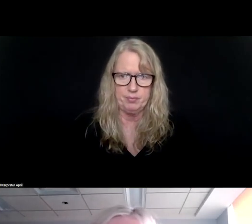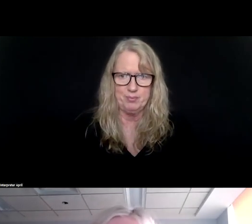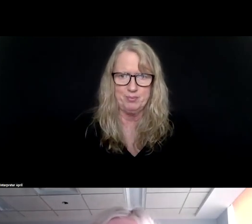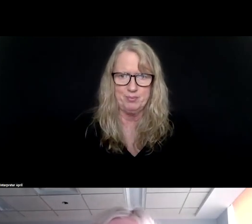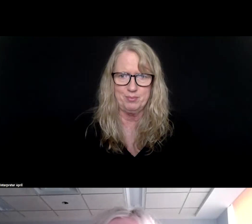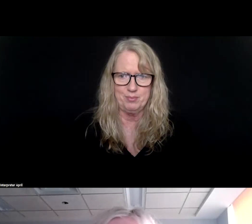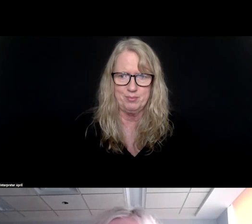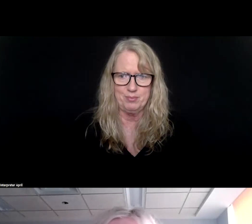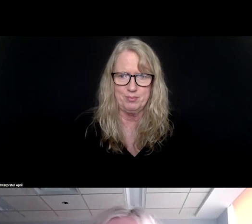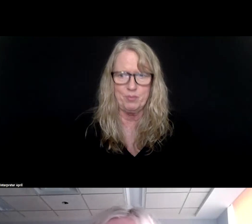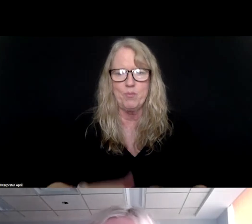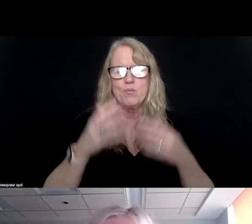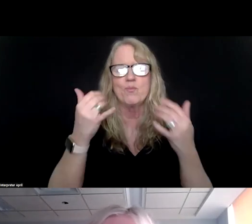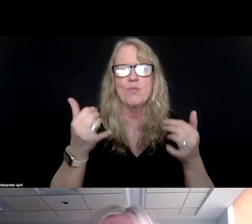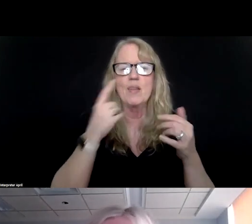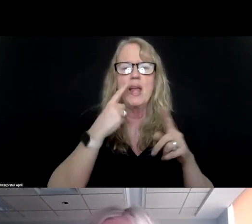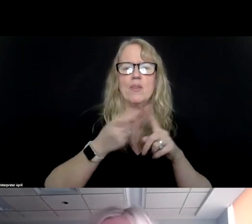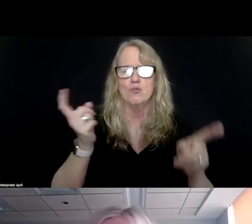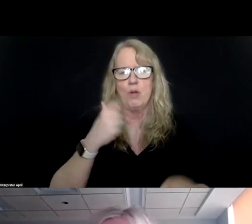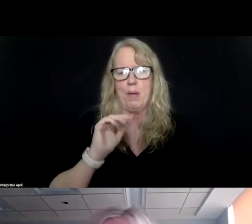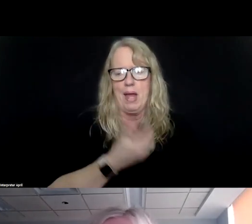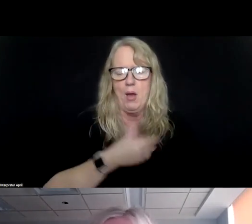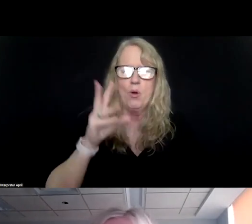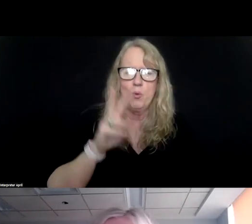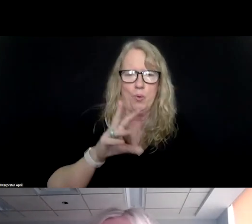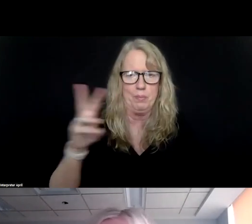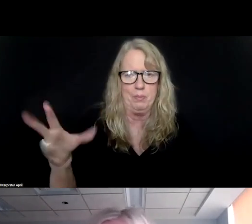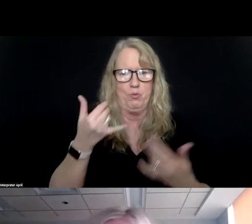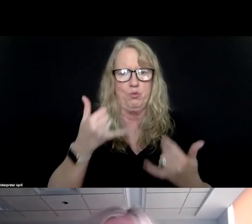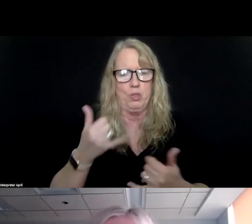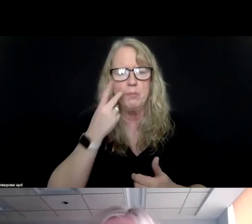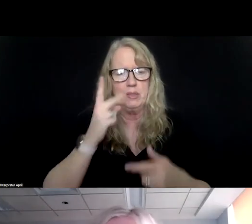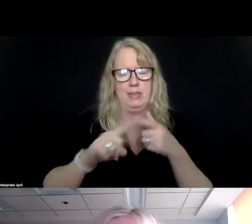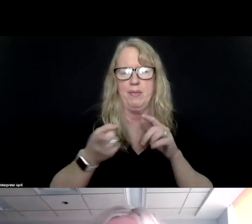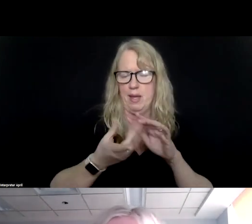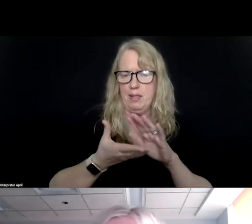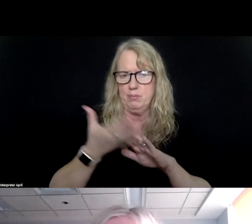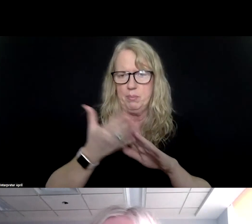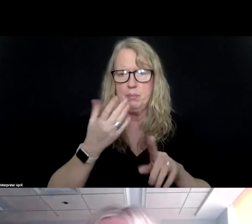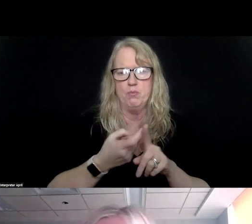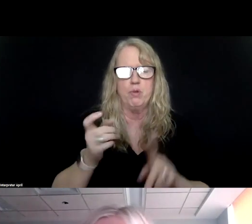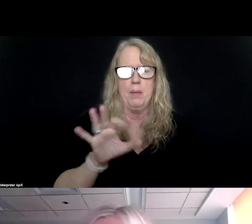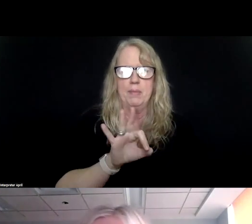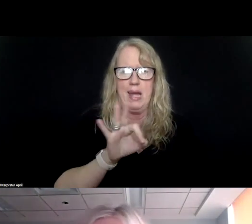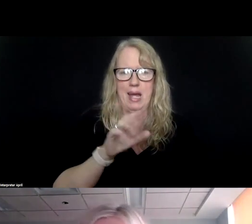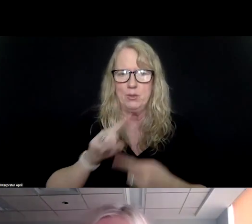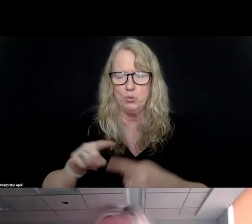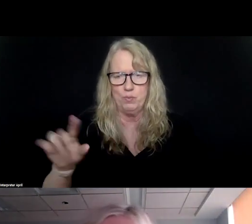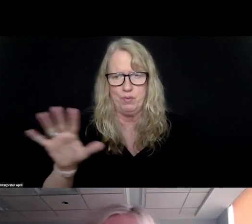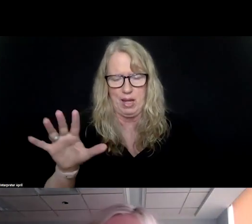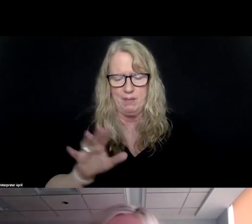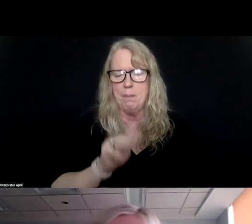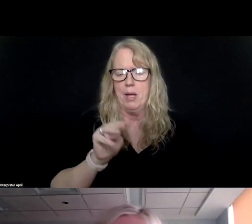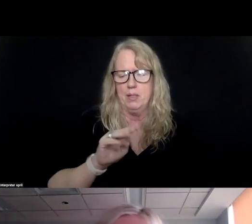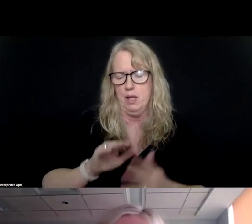So I just have a snapshot from our website. You can see that we're currently operational from 9 a.m. to 5 p.m. Monday through